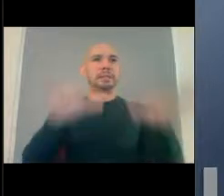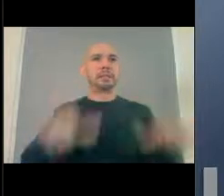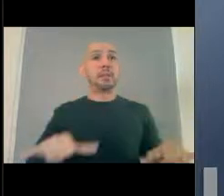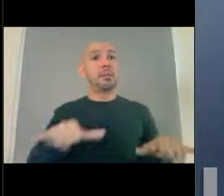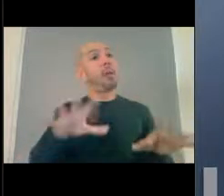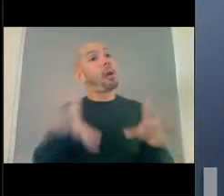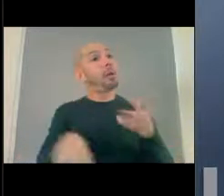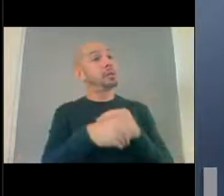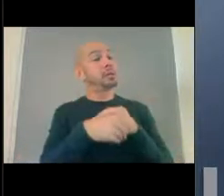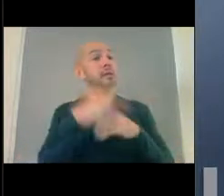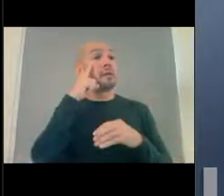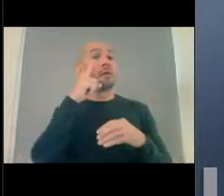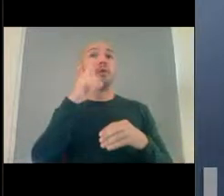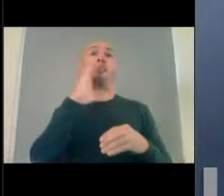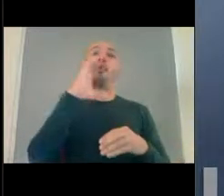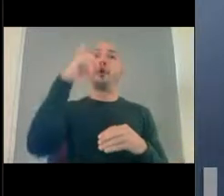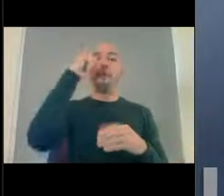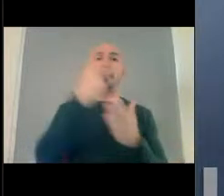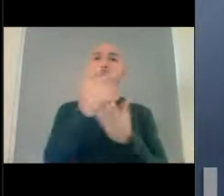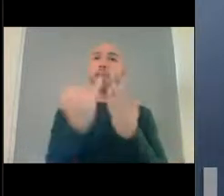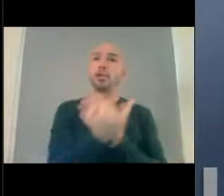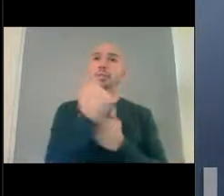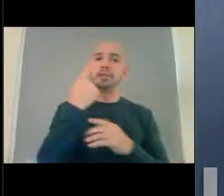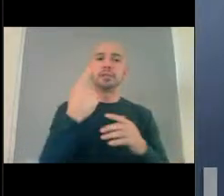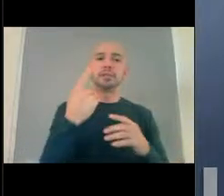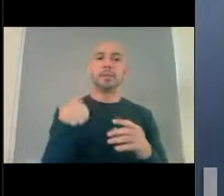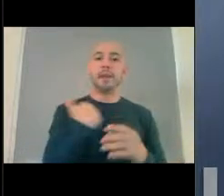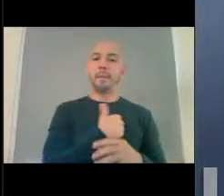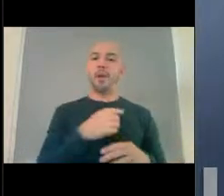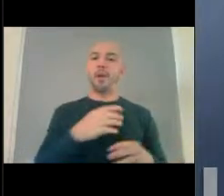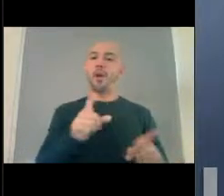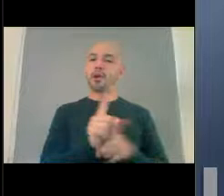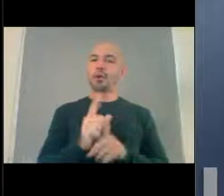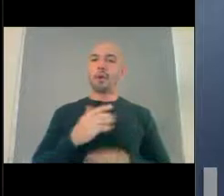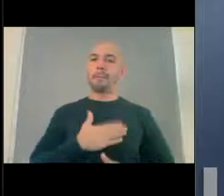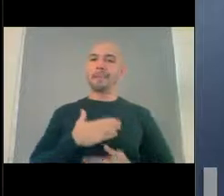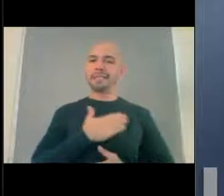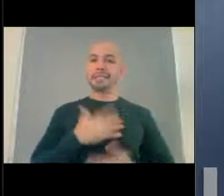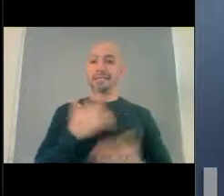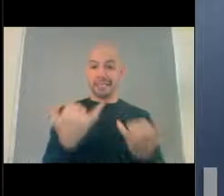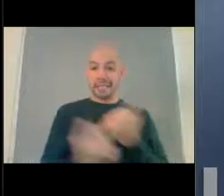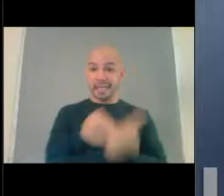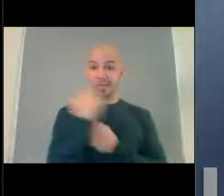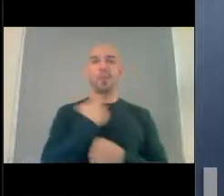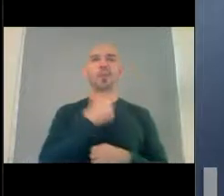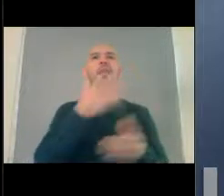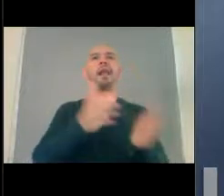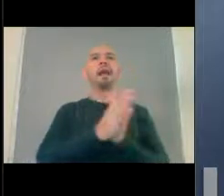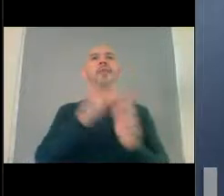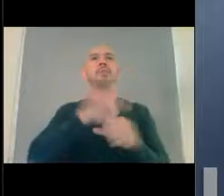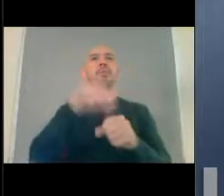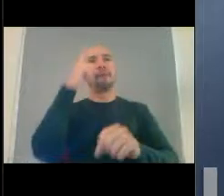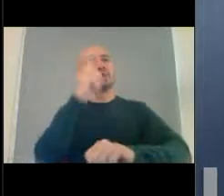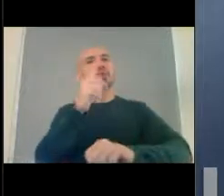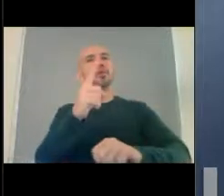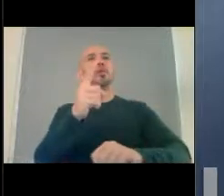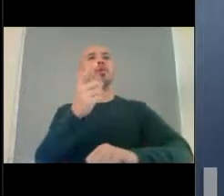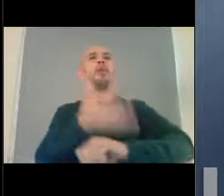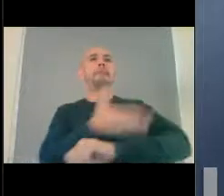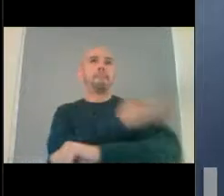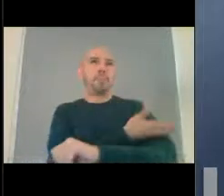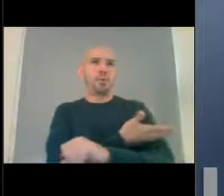the call for projects for the sb1 programs i'm also pleased that today will be will be requesting the approval to increase the funding for the current